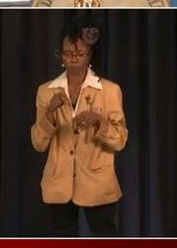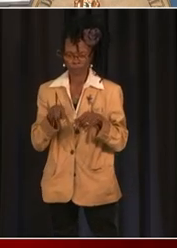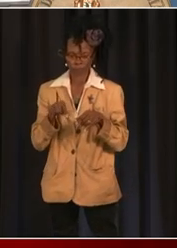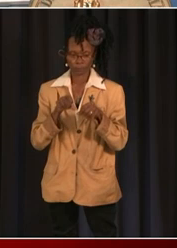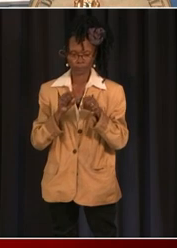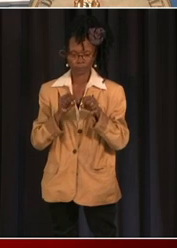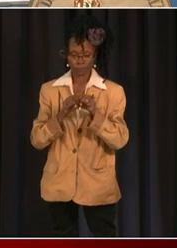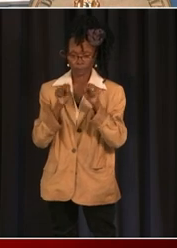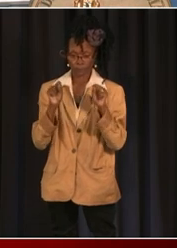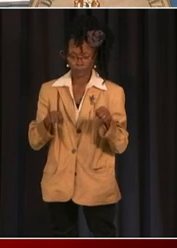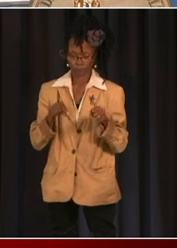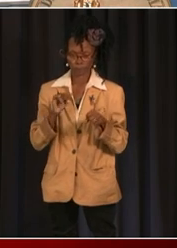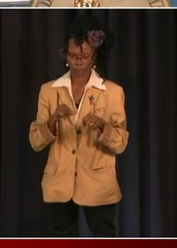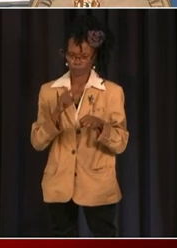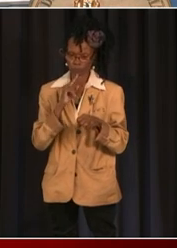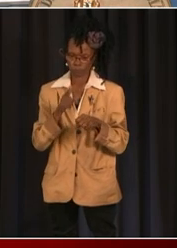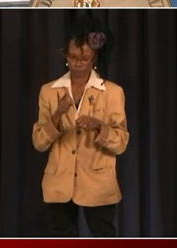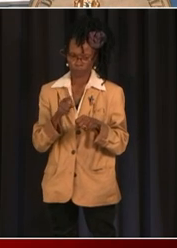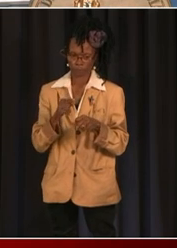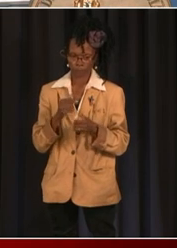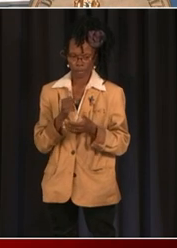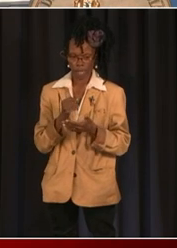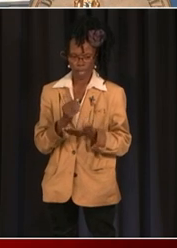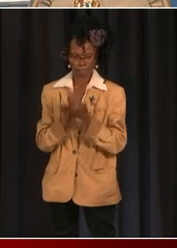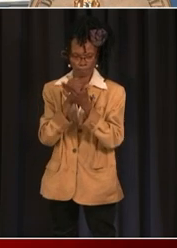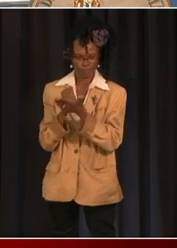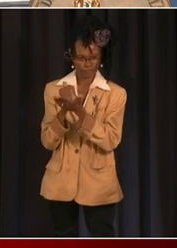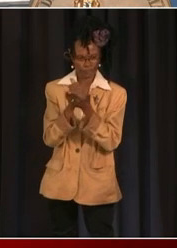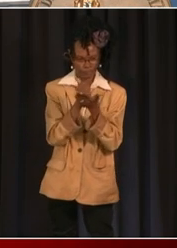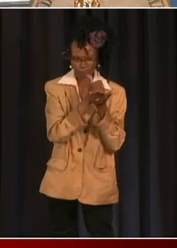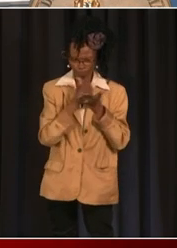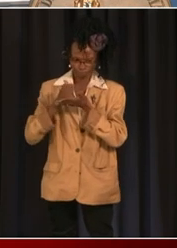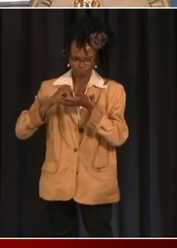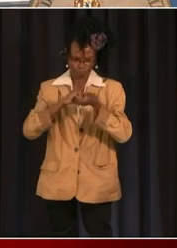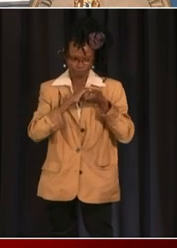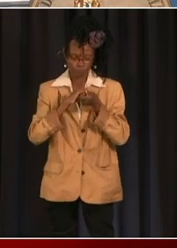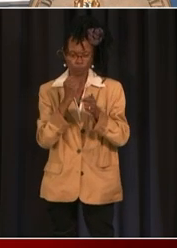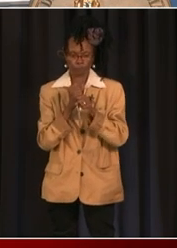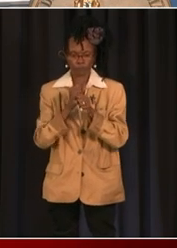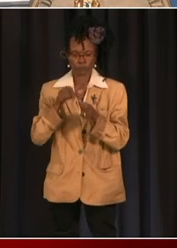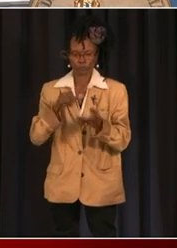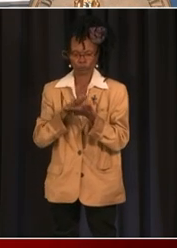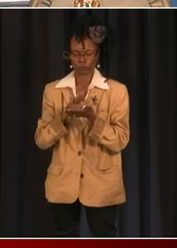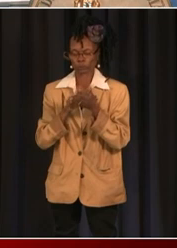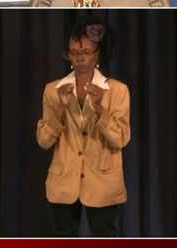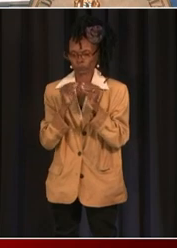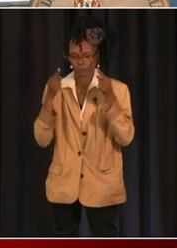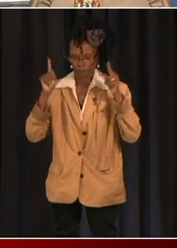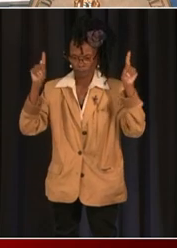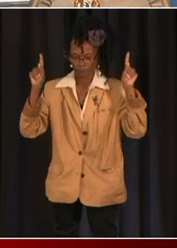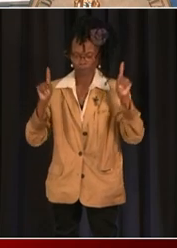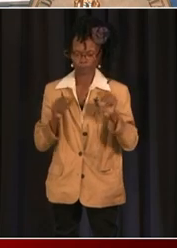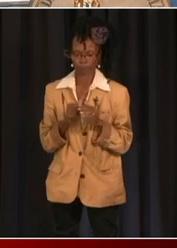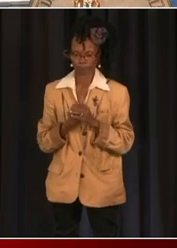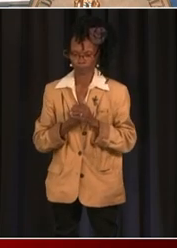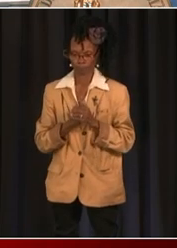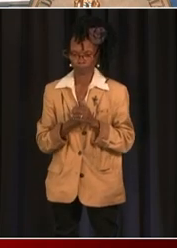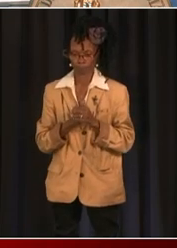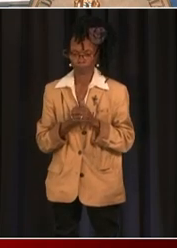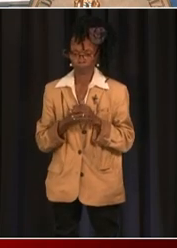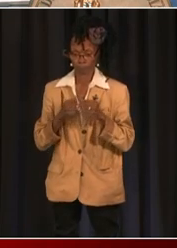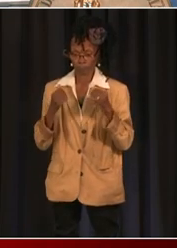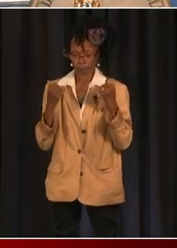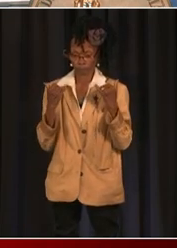are working. I want to remind everybody that we're now going into another